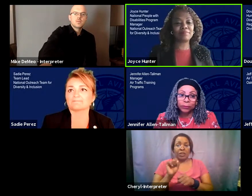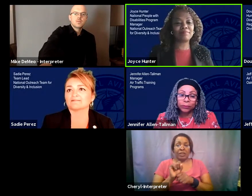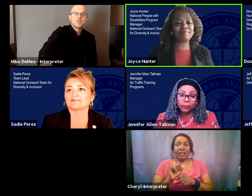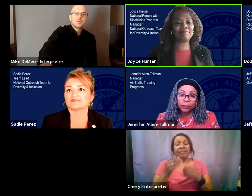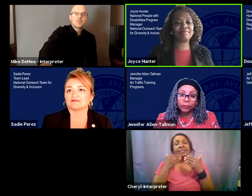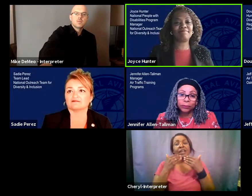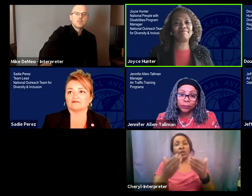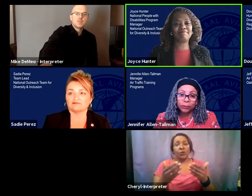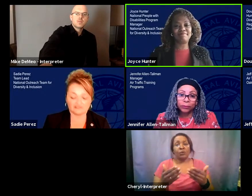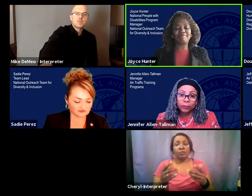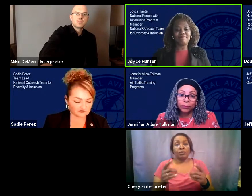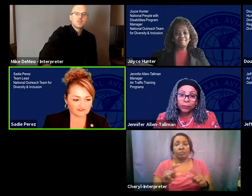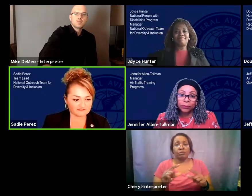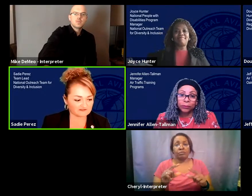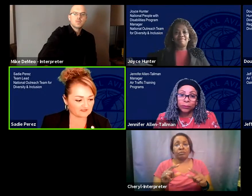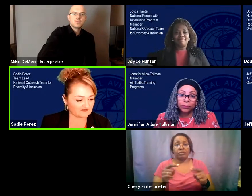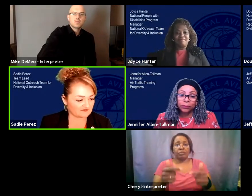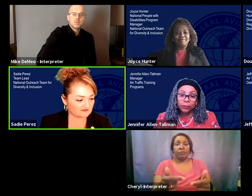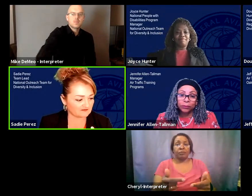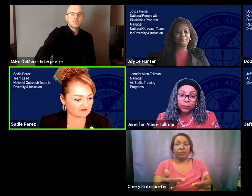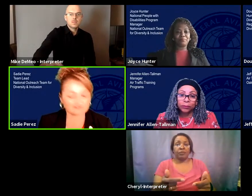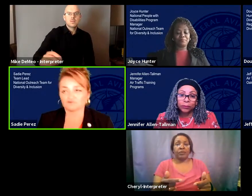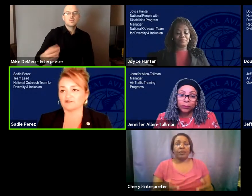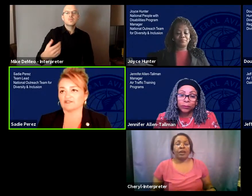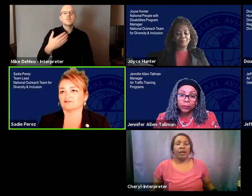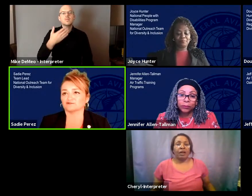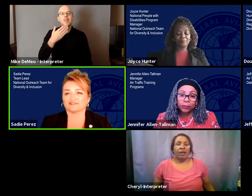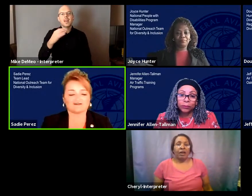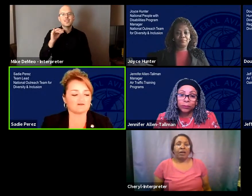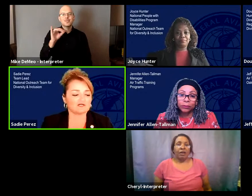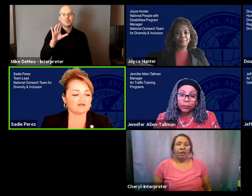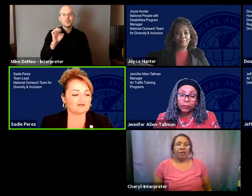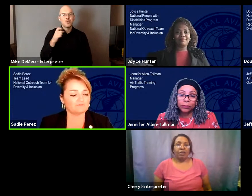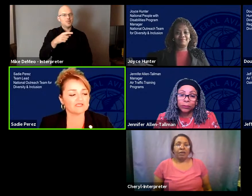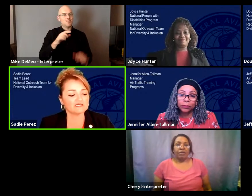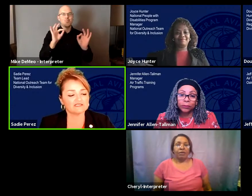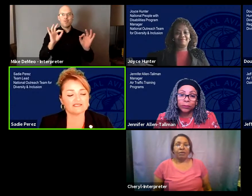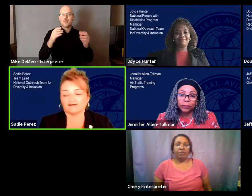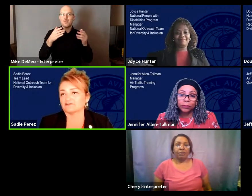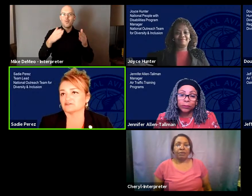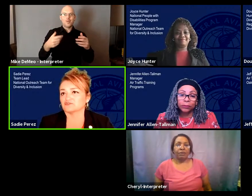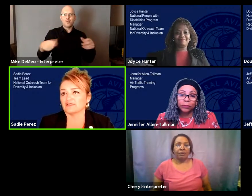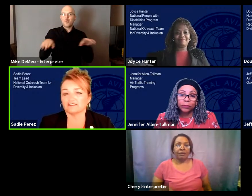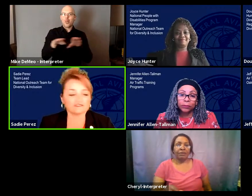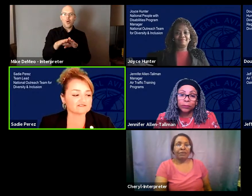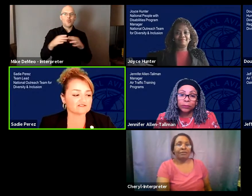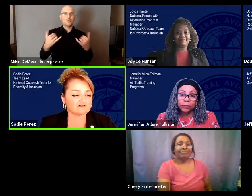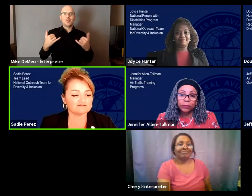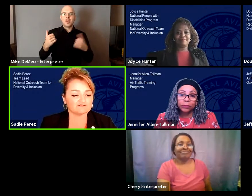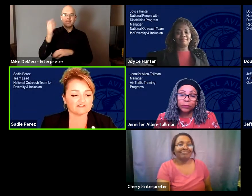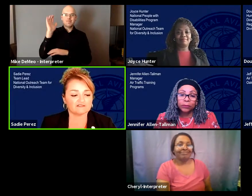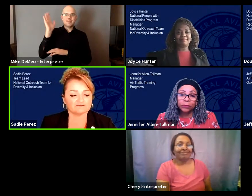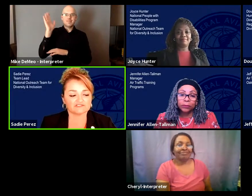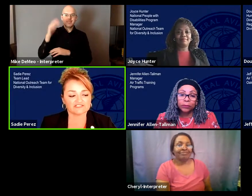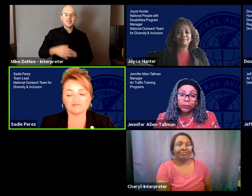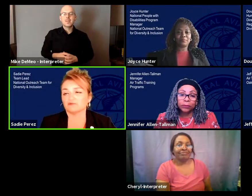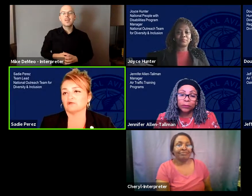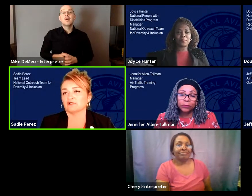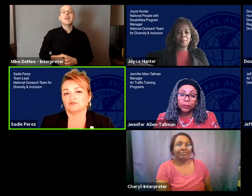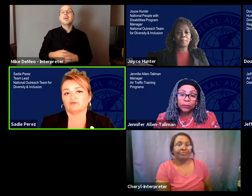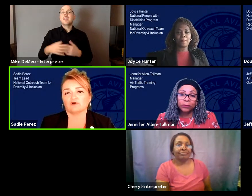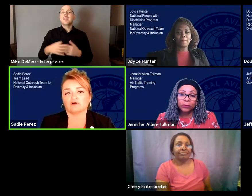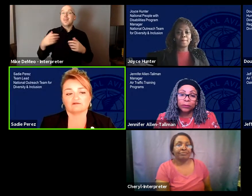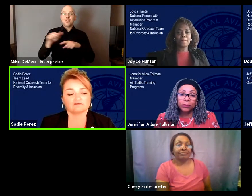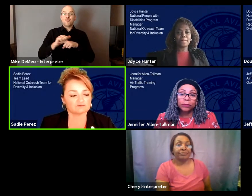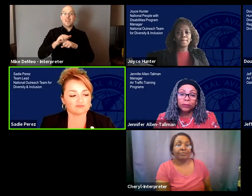all. Thanks, Joyce, and a good way to close it out. Yeah, the training itself, just keep in